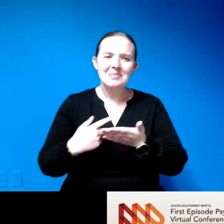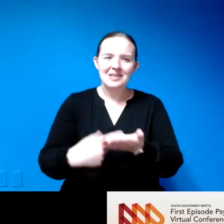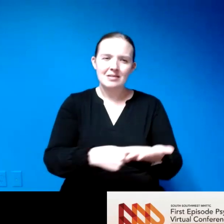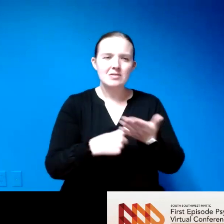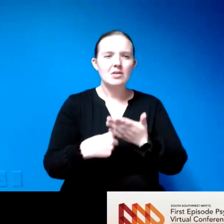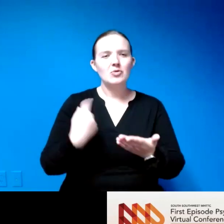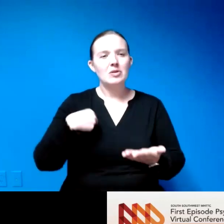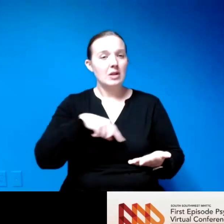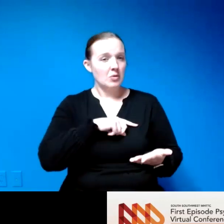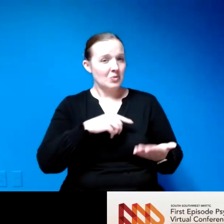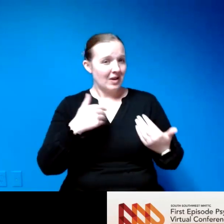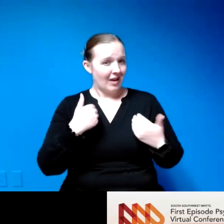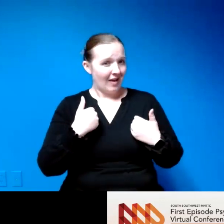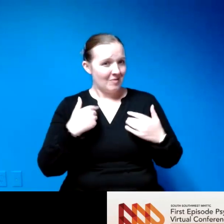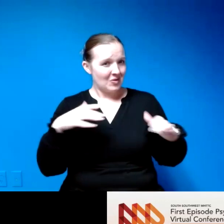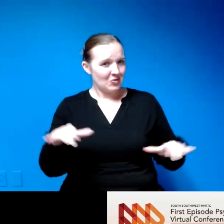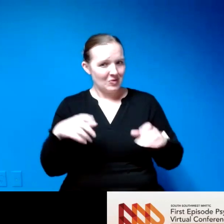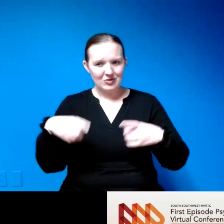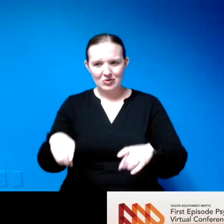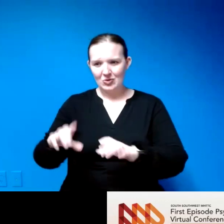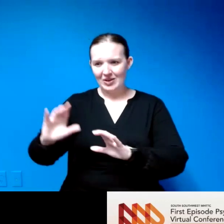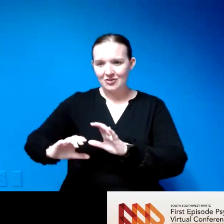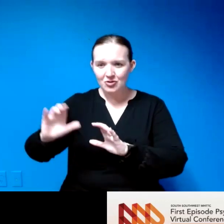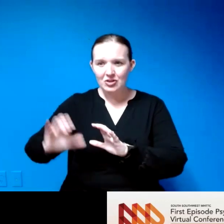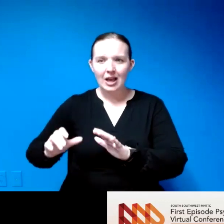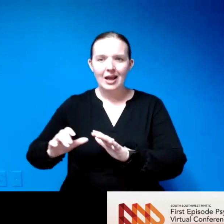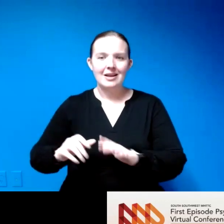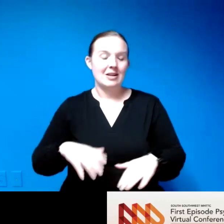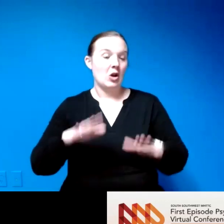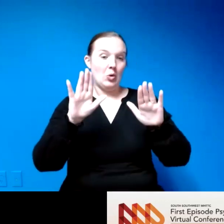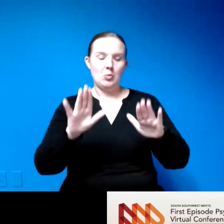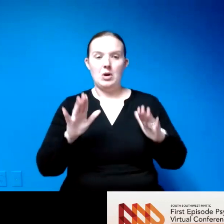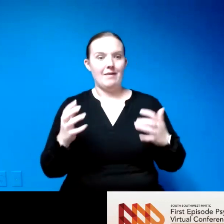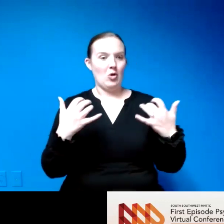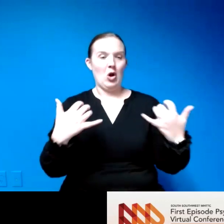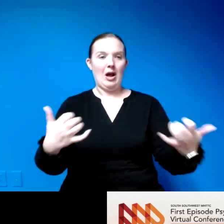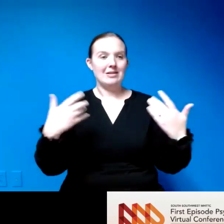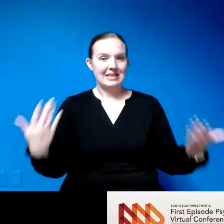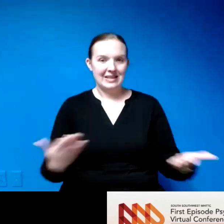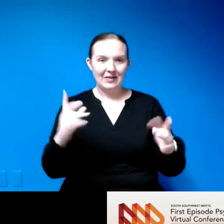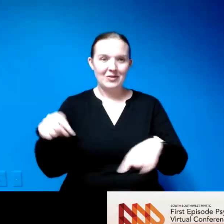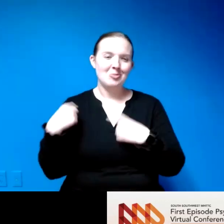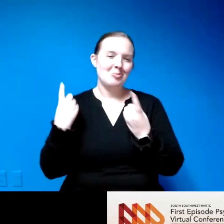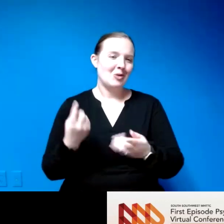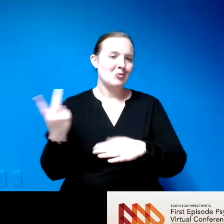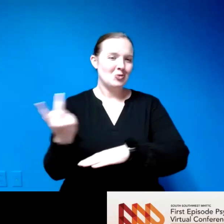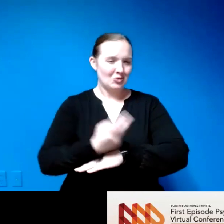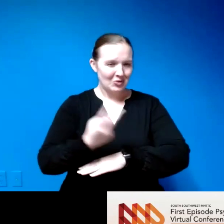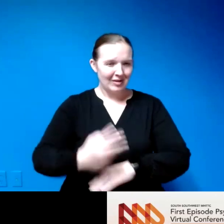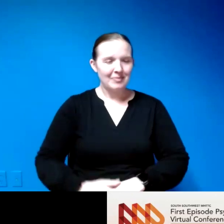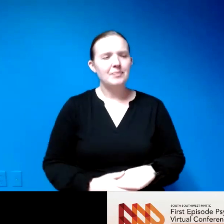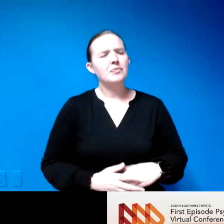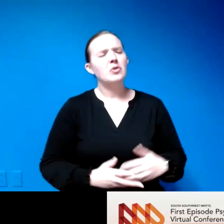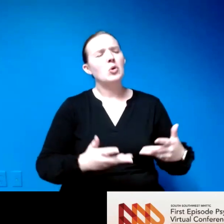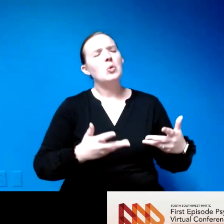that have been happening in our chat, and you know what a wonderful audience we've had here over the past 2 days. What